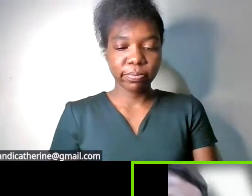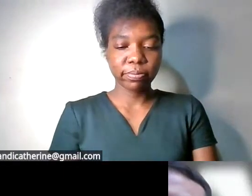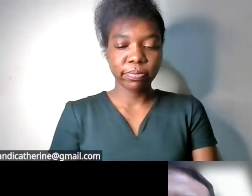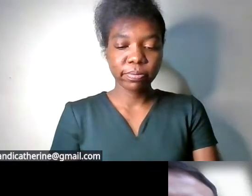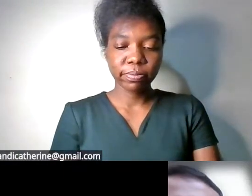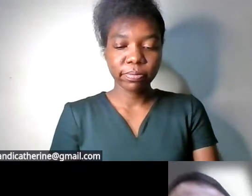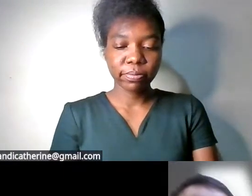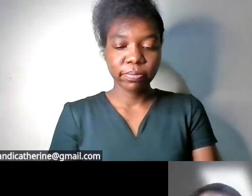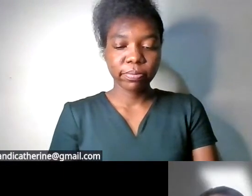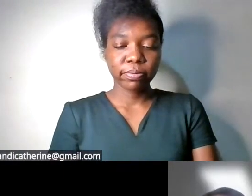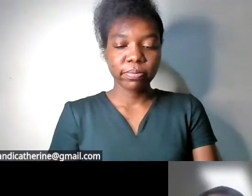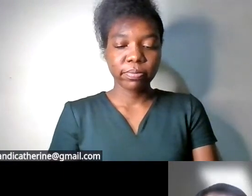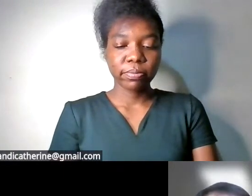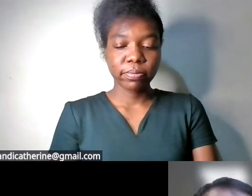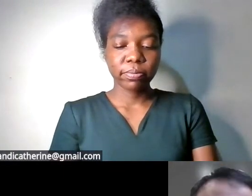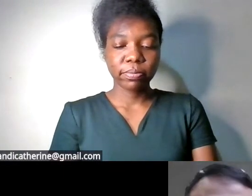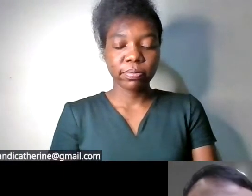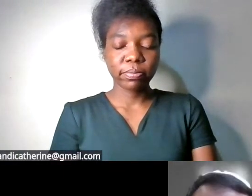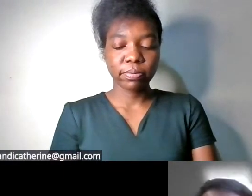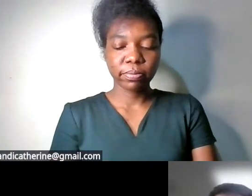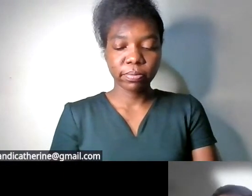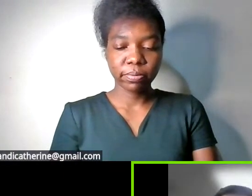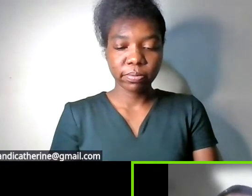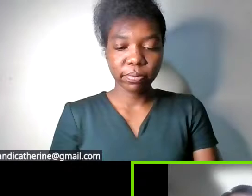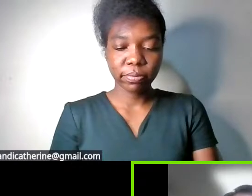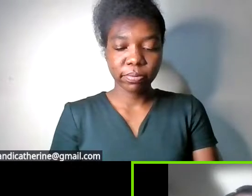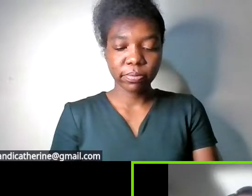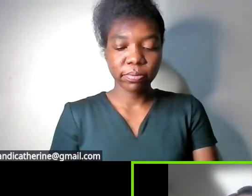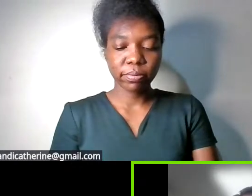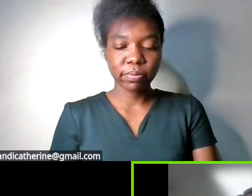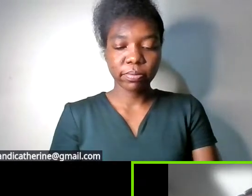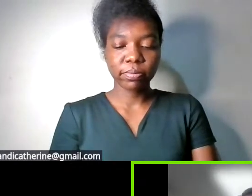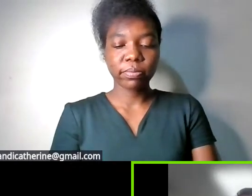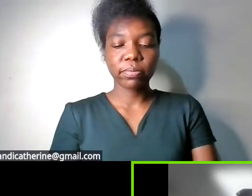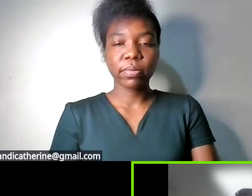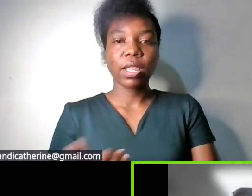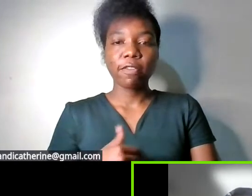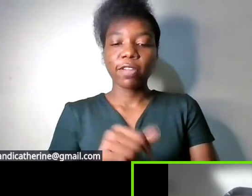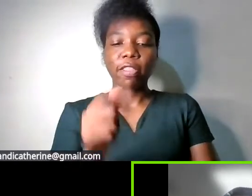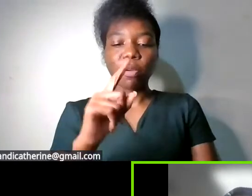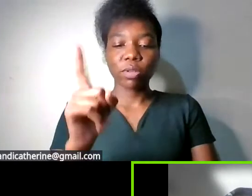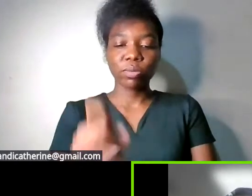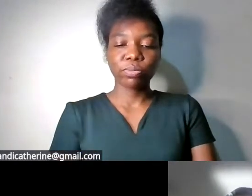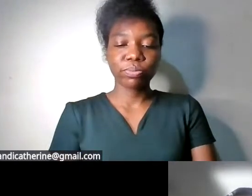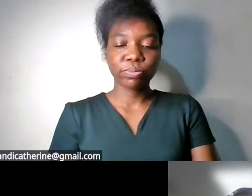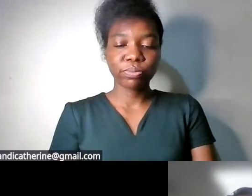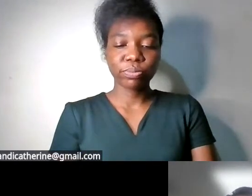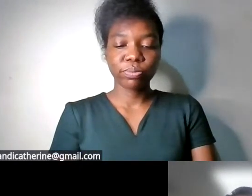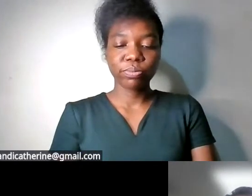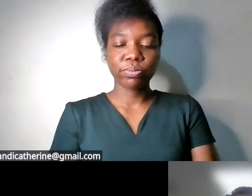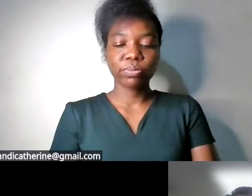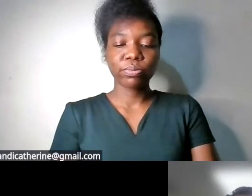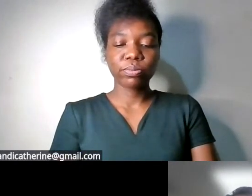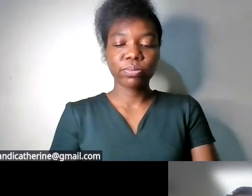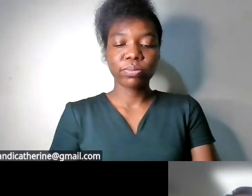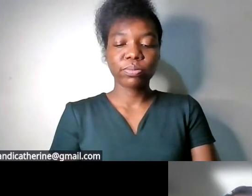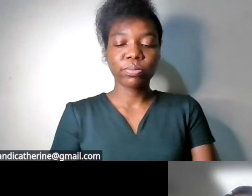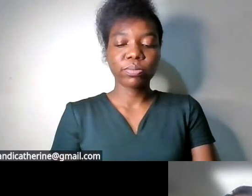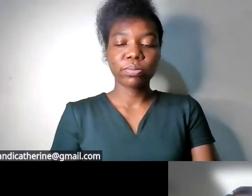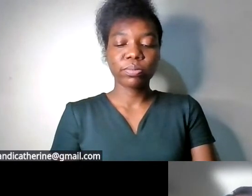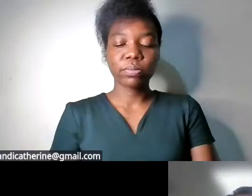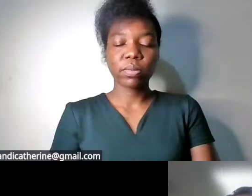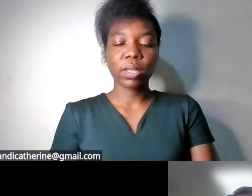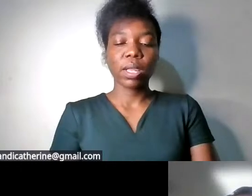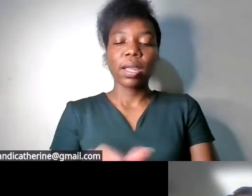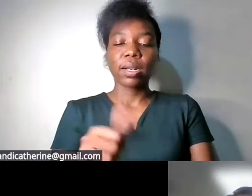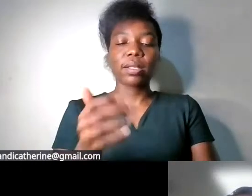All right. Yeah. Any other questions that we can field? There's somebody who's asking, I don't know that you want to discuss the